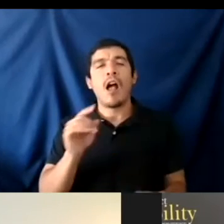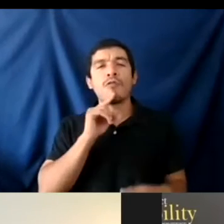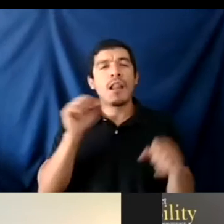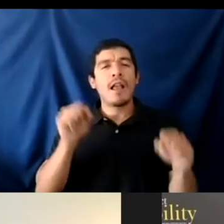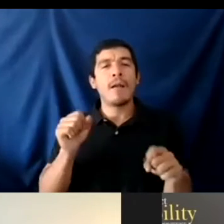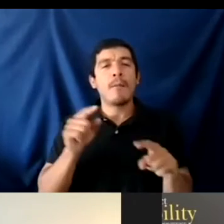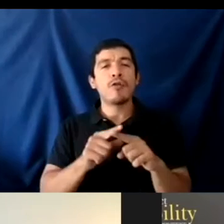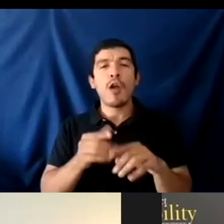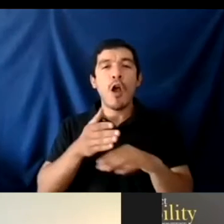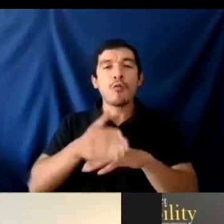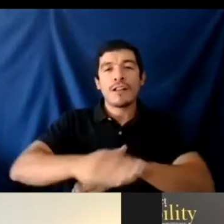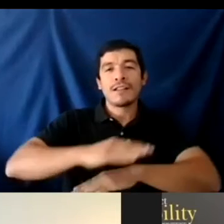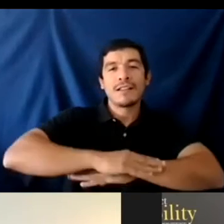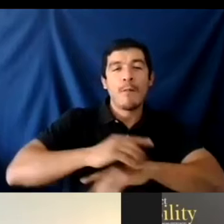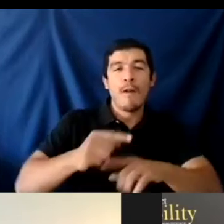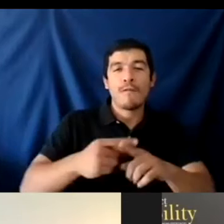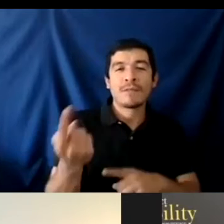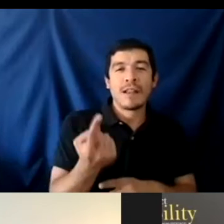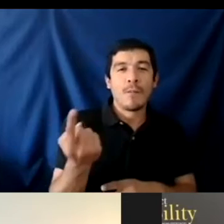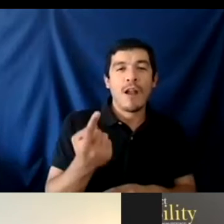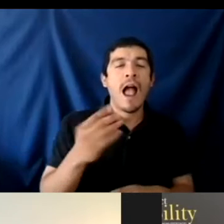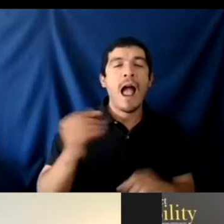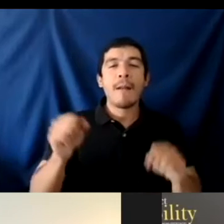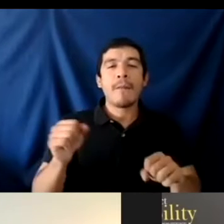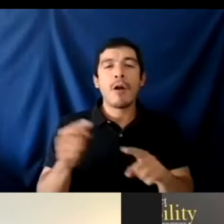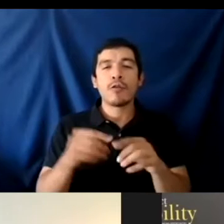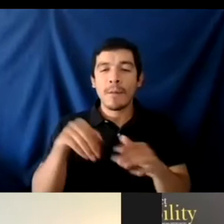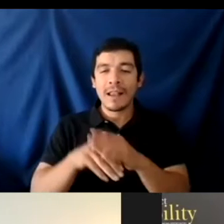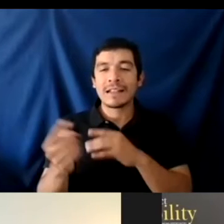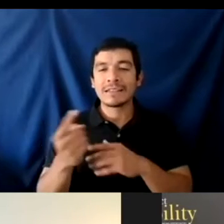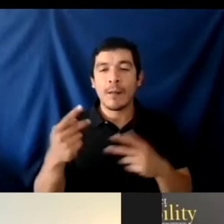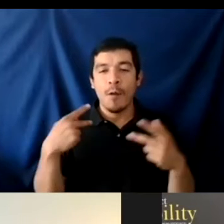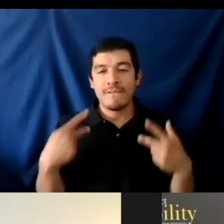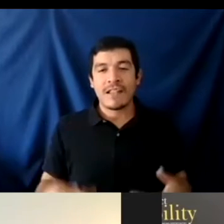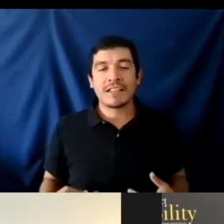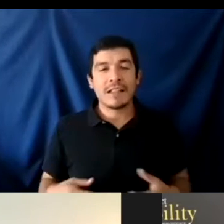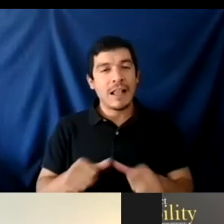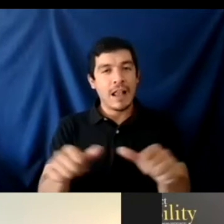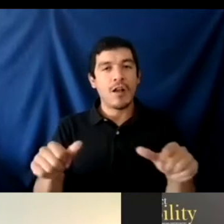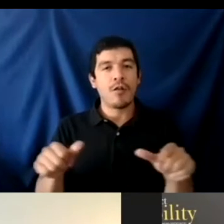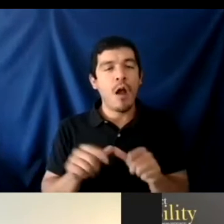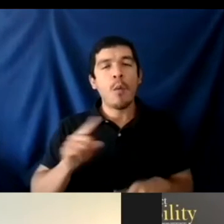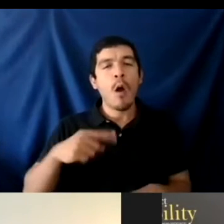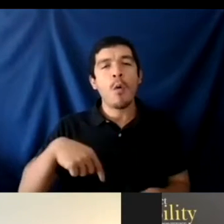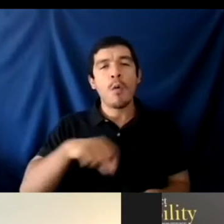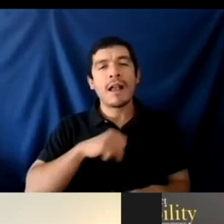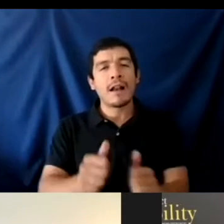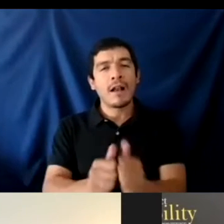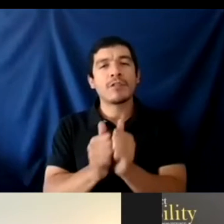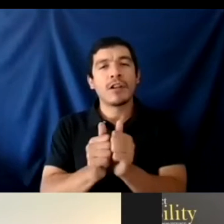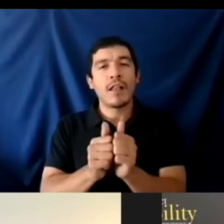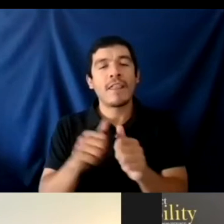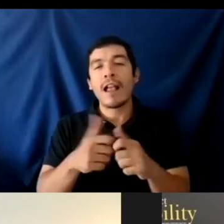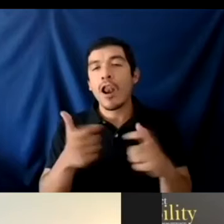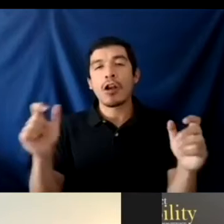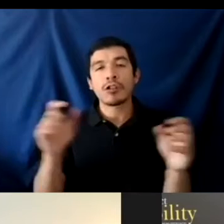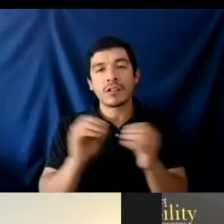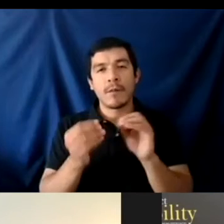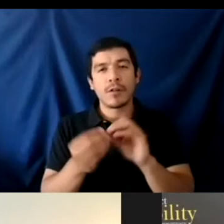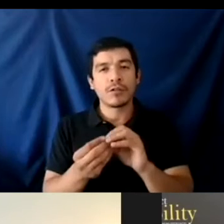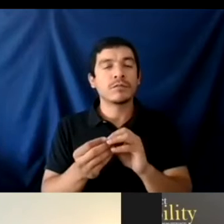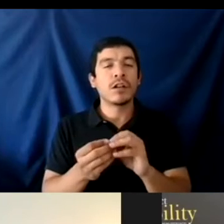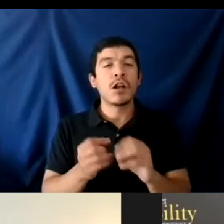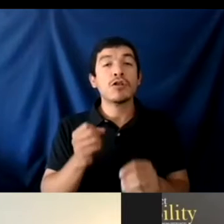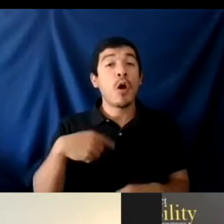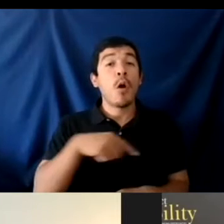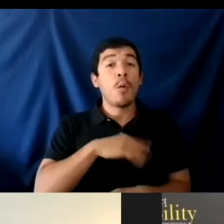be across the table from somebody, or being able to be in someone's physical space where we get to come together in larger numbers. So we